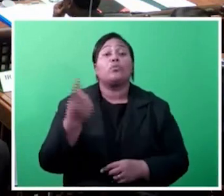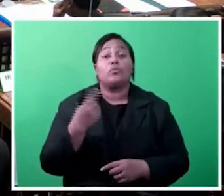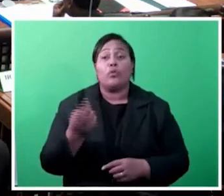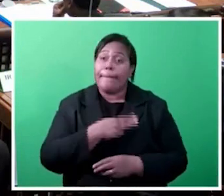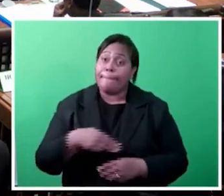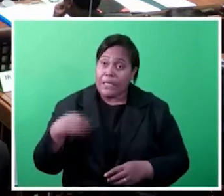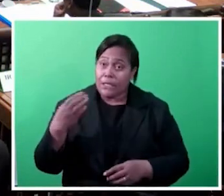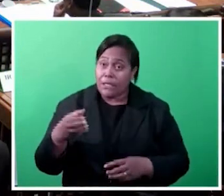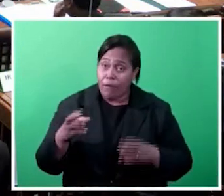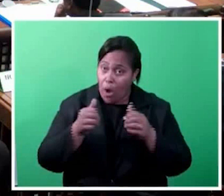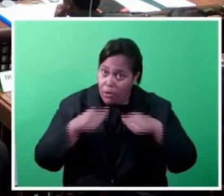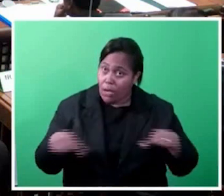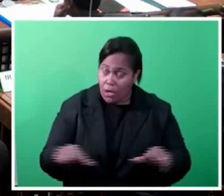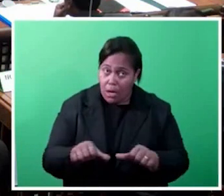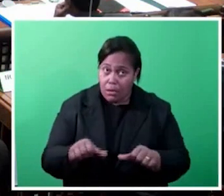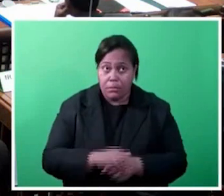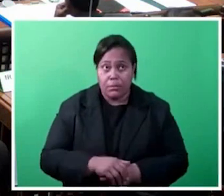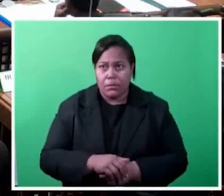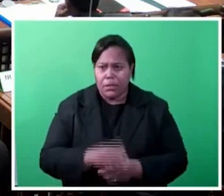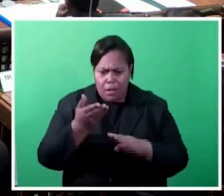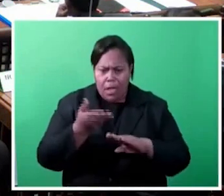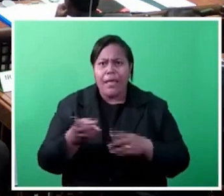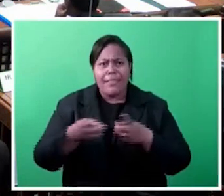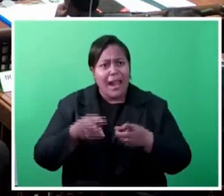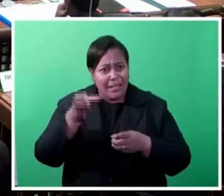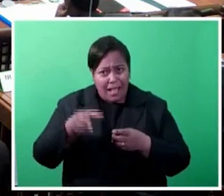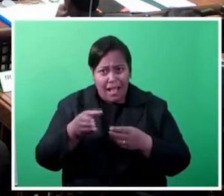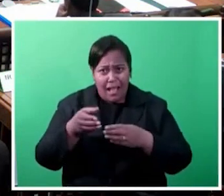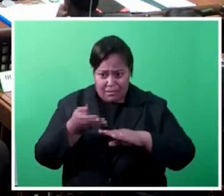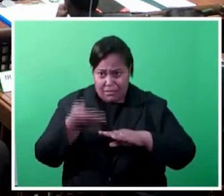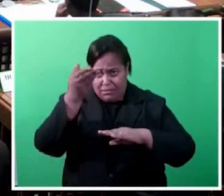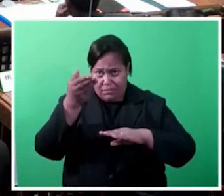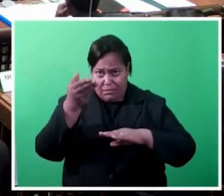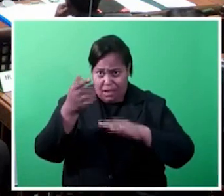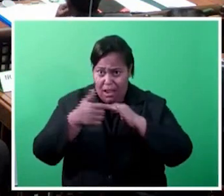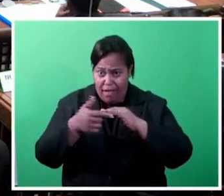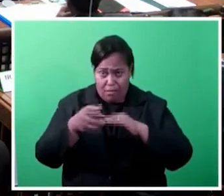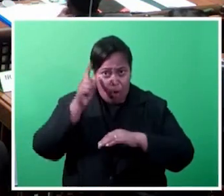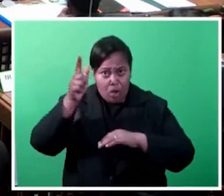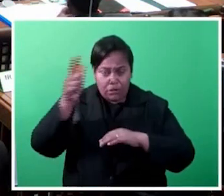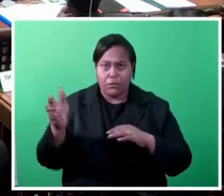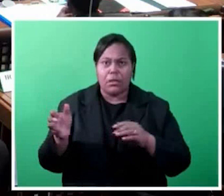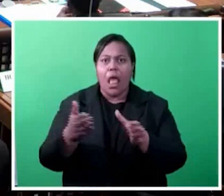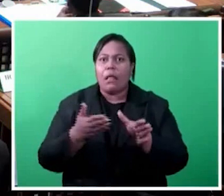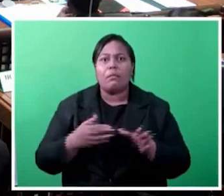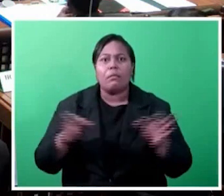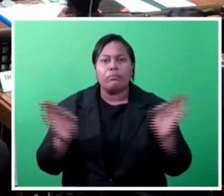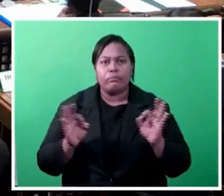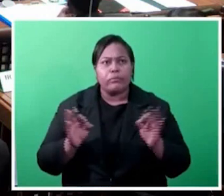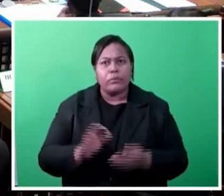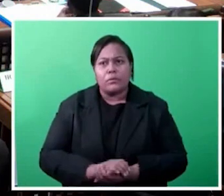There is no one above the level of directors who is native. And even worse, at the AHNMP